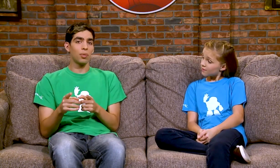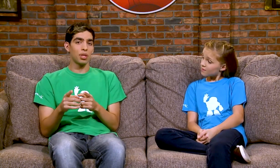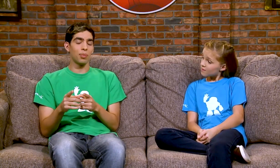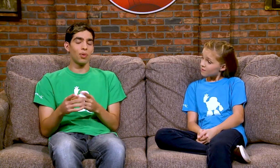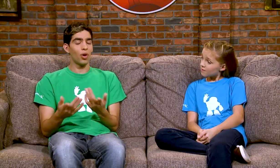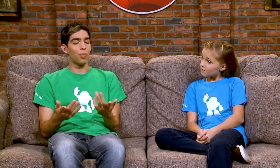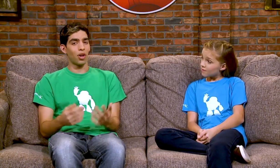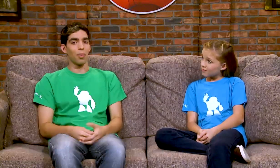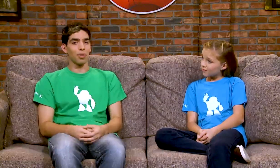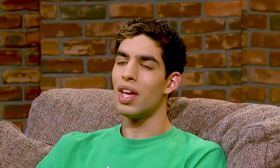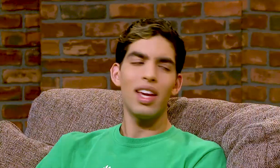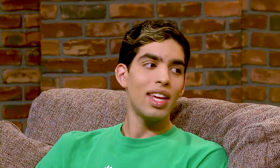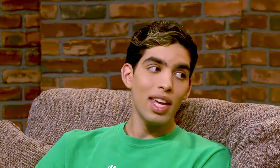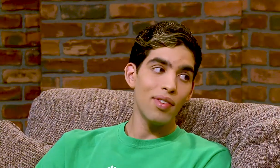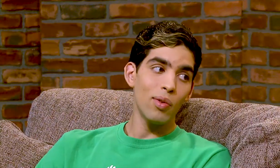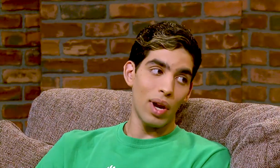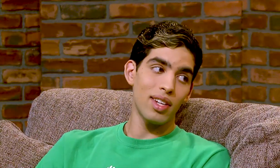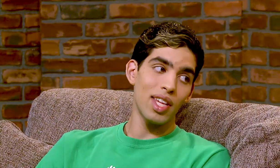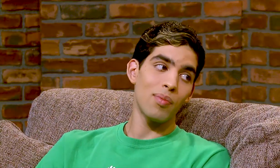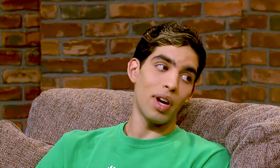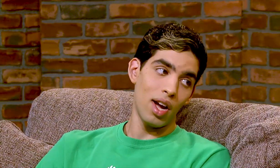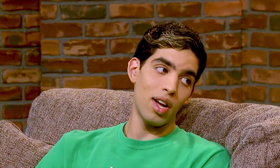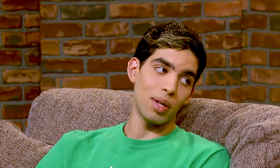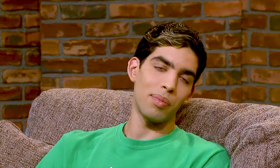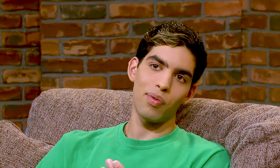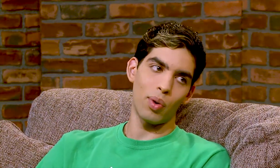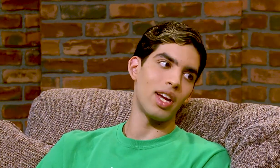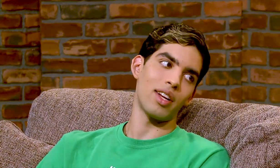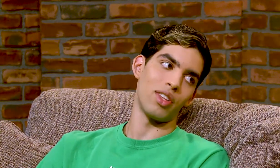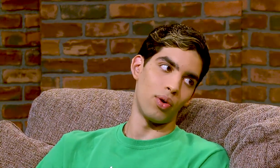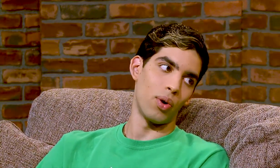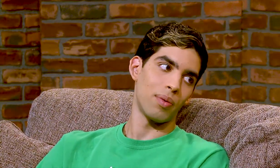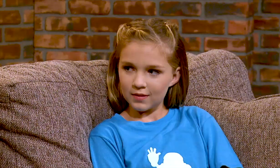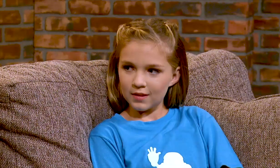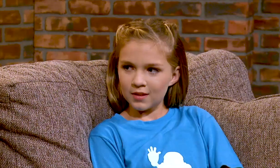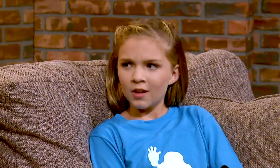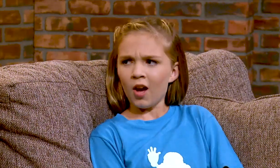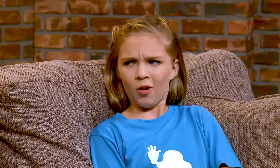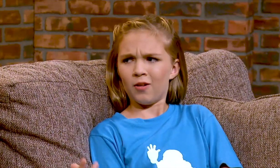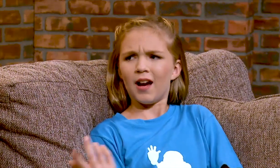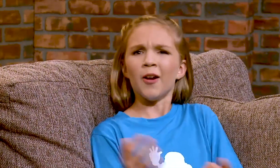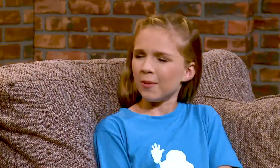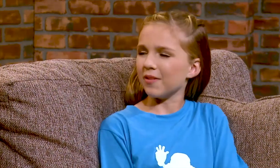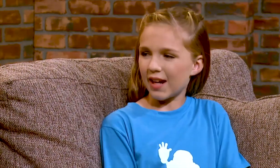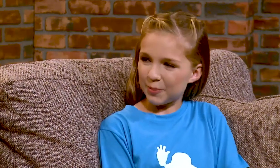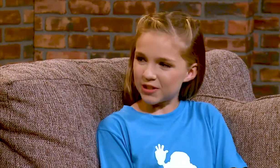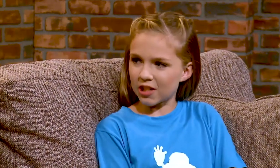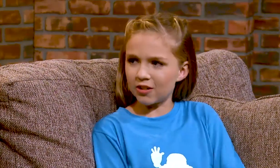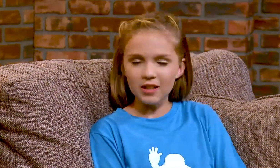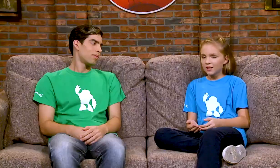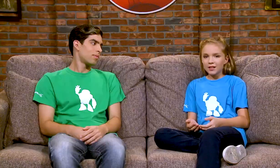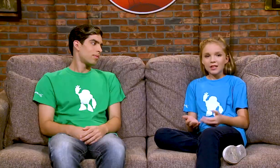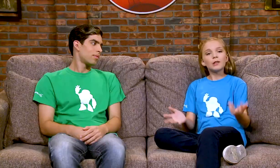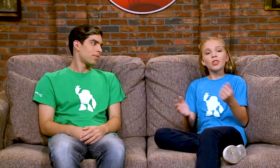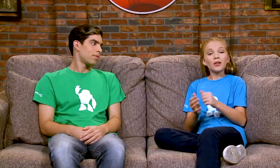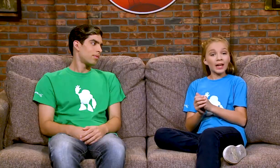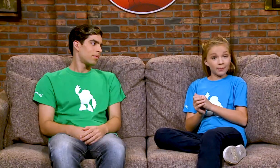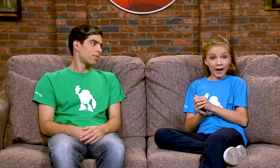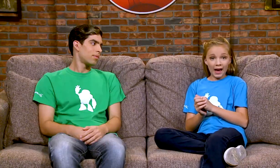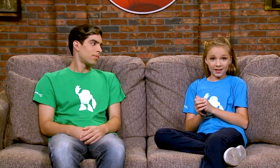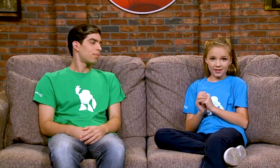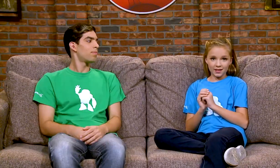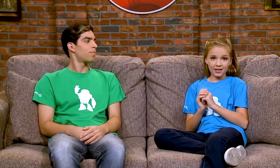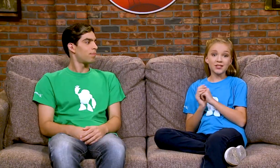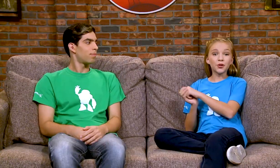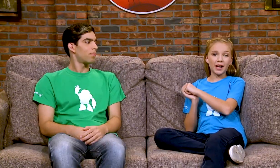still welcomed him with open arms. He even ran to give him a hug before he got to the door. Oh, I remember that episode. Even though he had